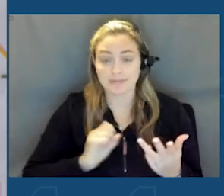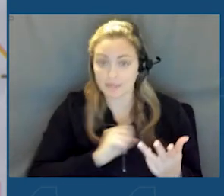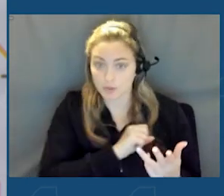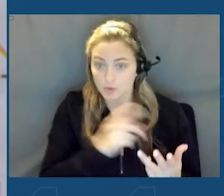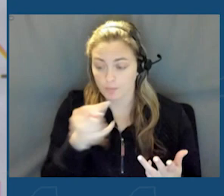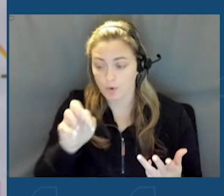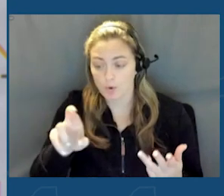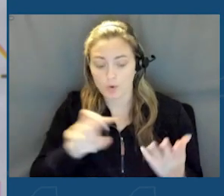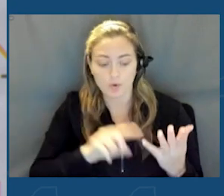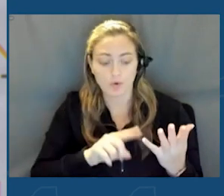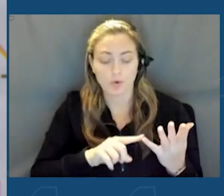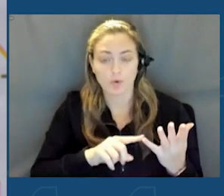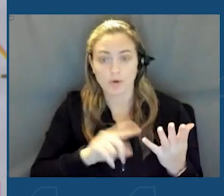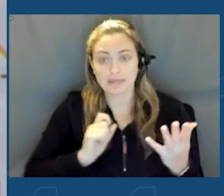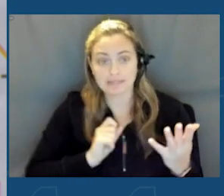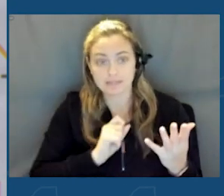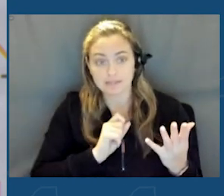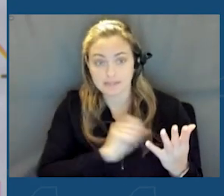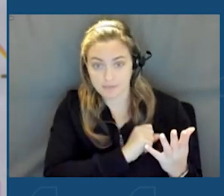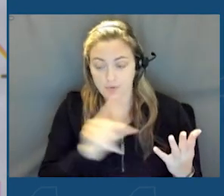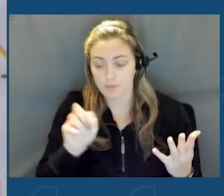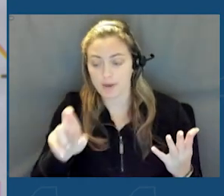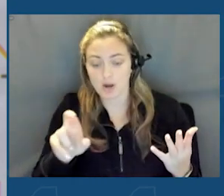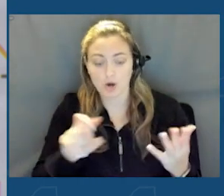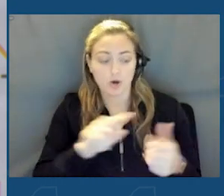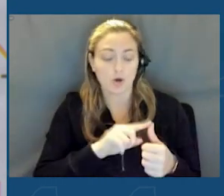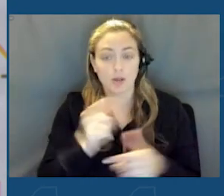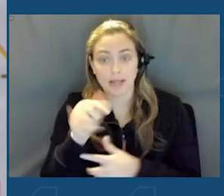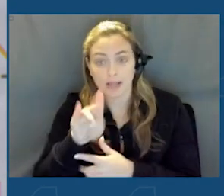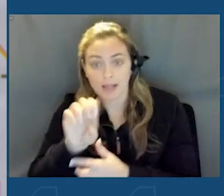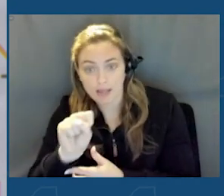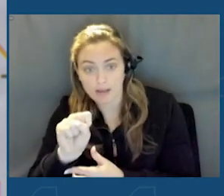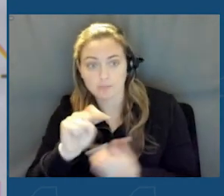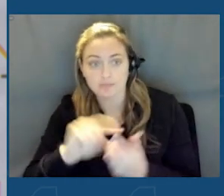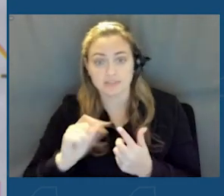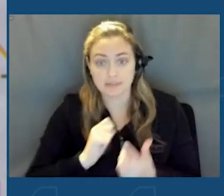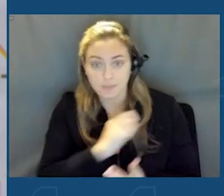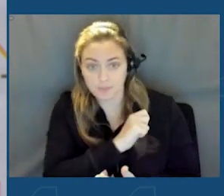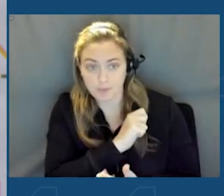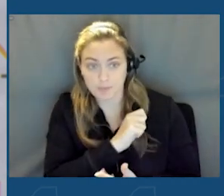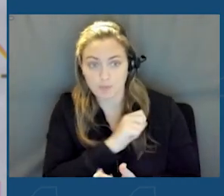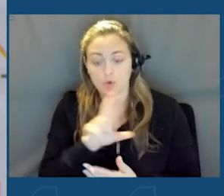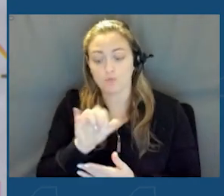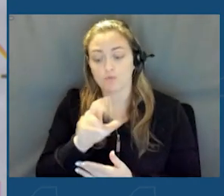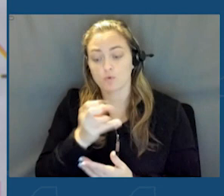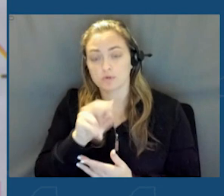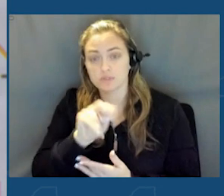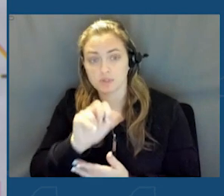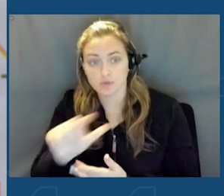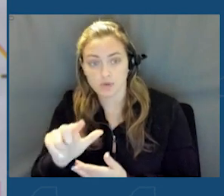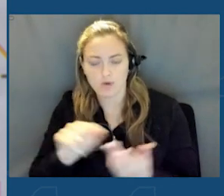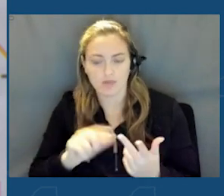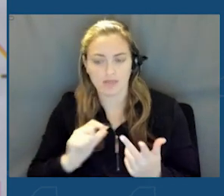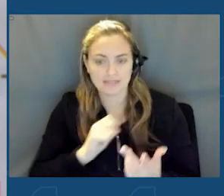Mayer, Assemblymember Gibbs, Assemblymember Rosenthal, Assemblymember